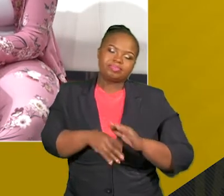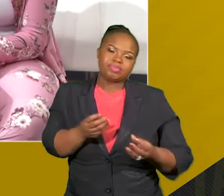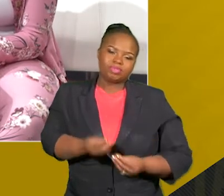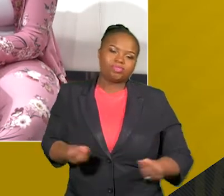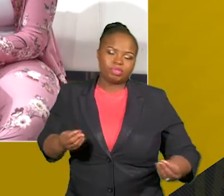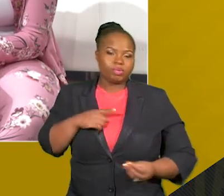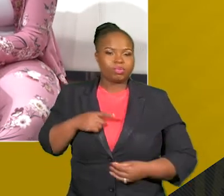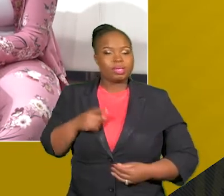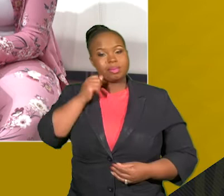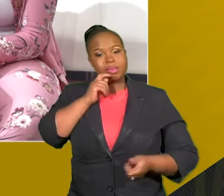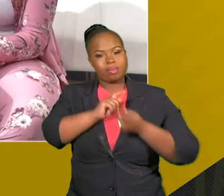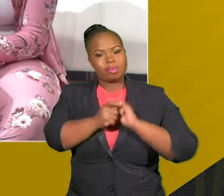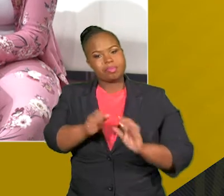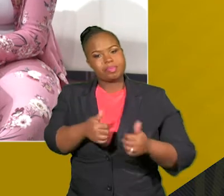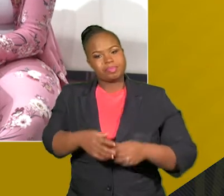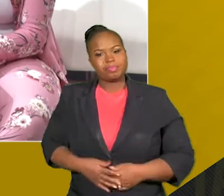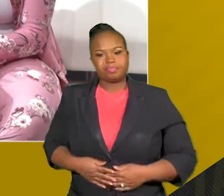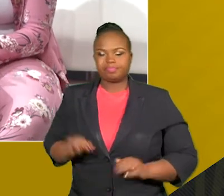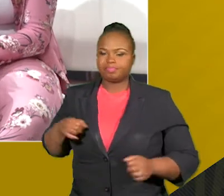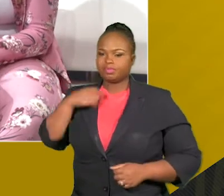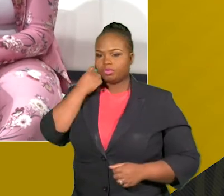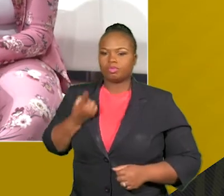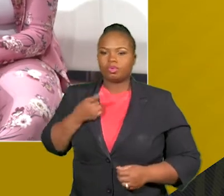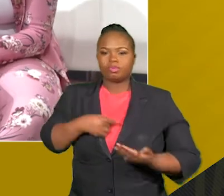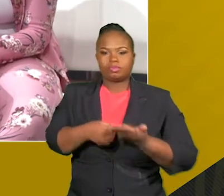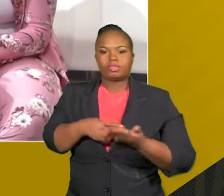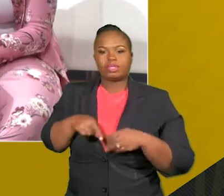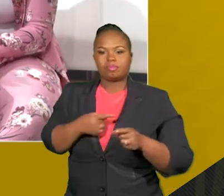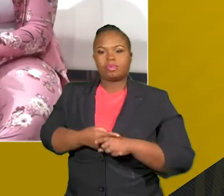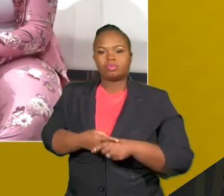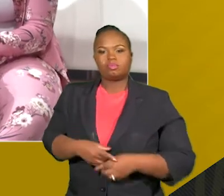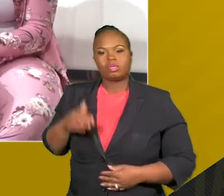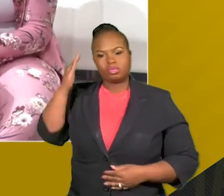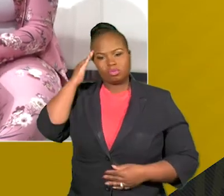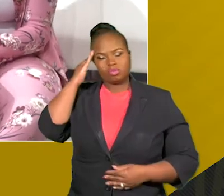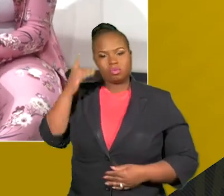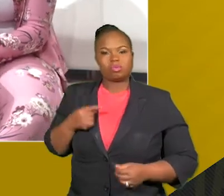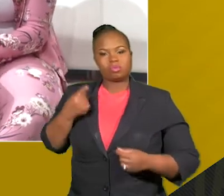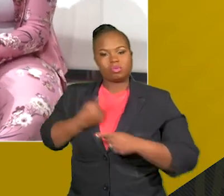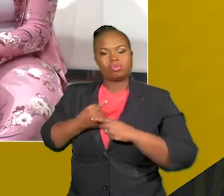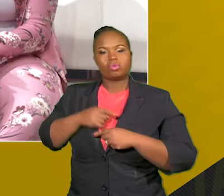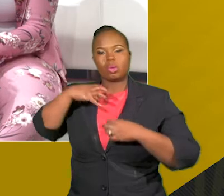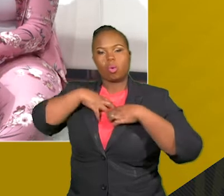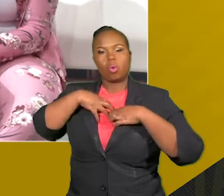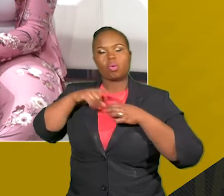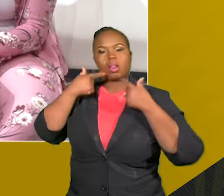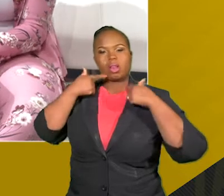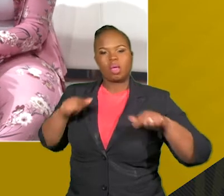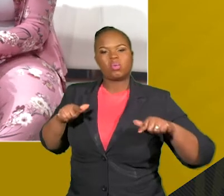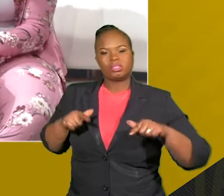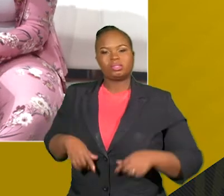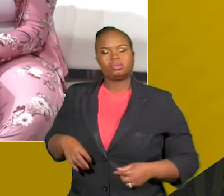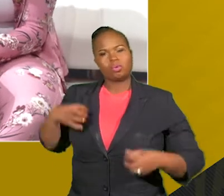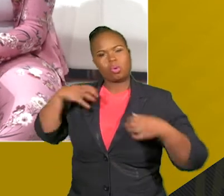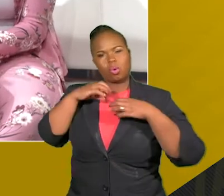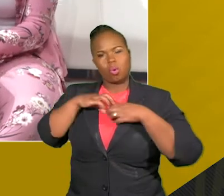abancane ukuze bazoba amadoda angconywana kusasa. Tomorrow on Daily Thetha re bolelaka gore dithiba wena beng le leleme la mme wa gago. Ke eng